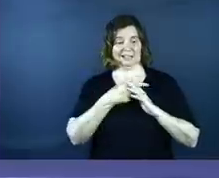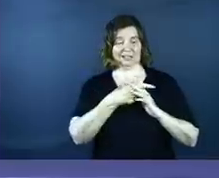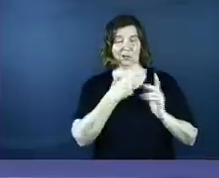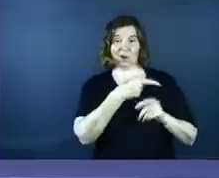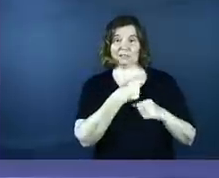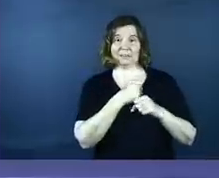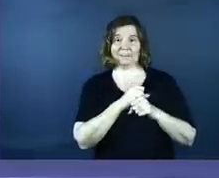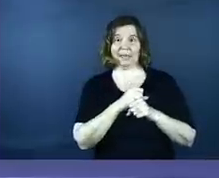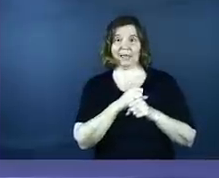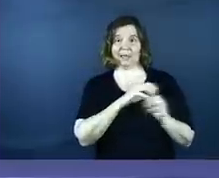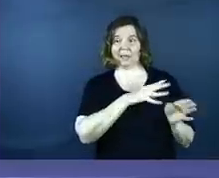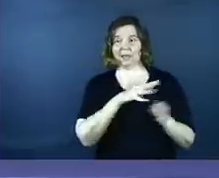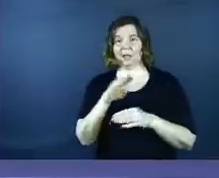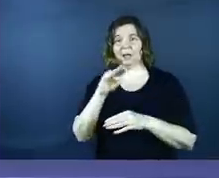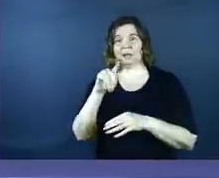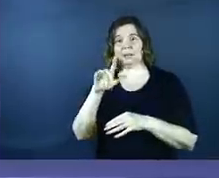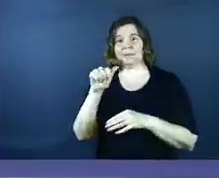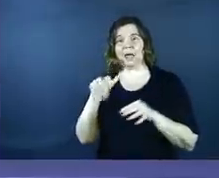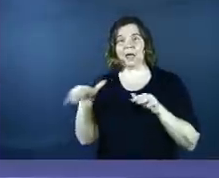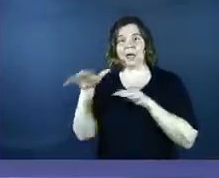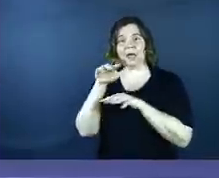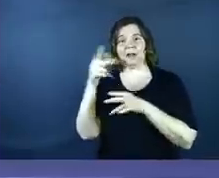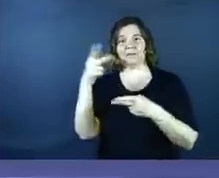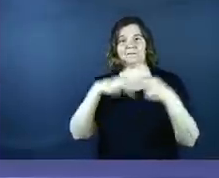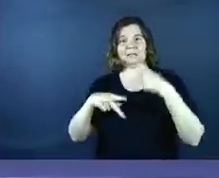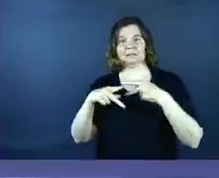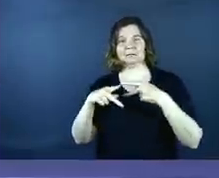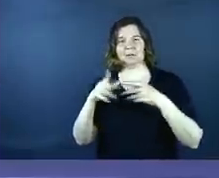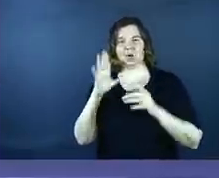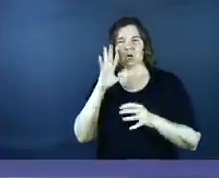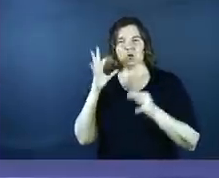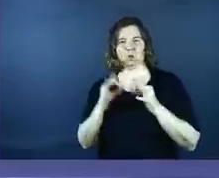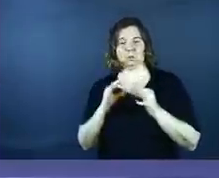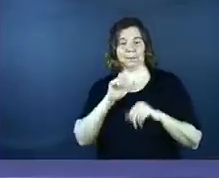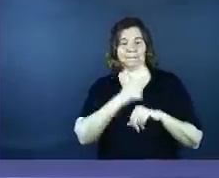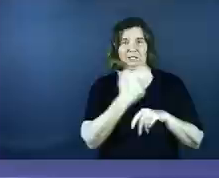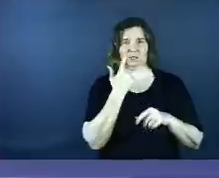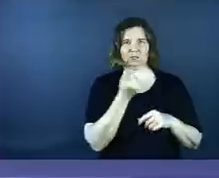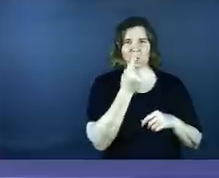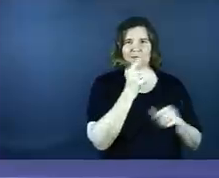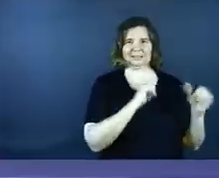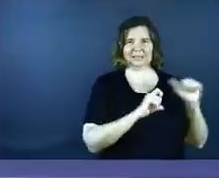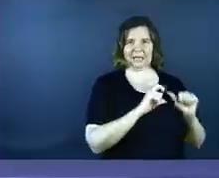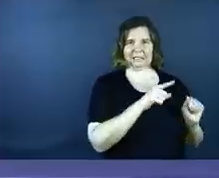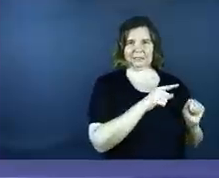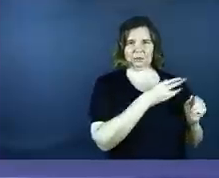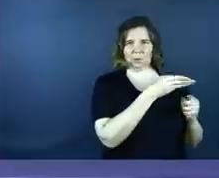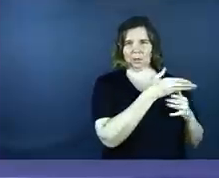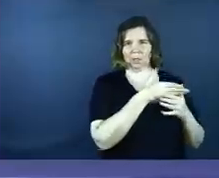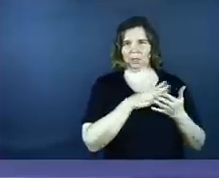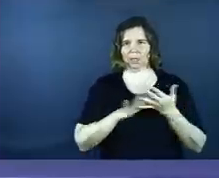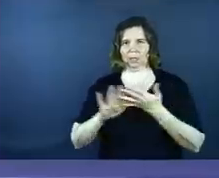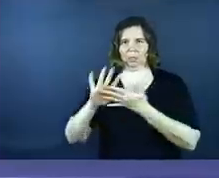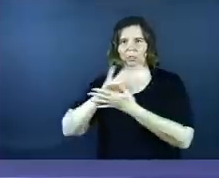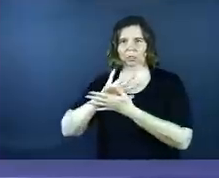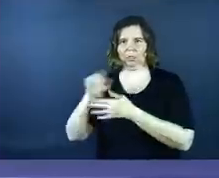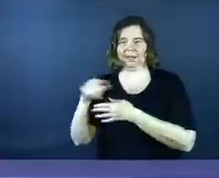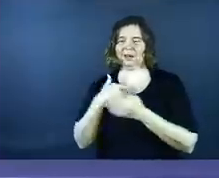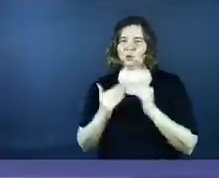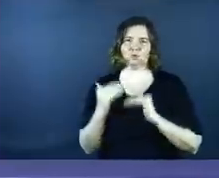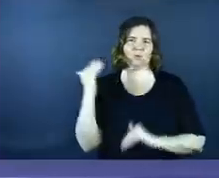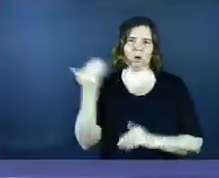a metaphysical conclusion based on his understanding of science. And he goes too